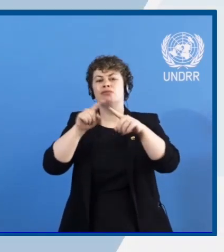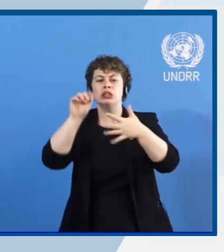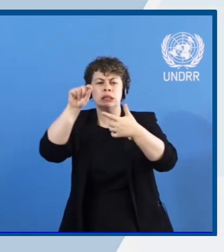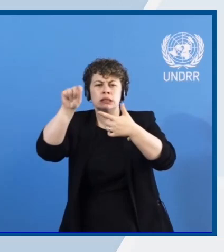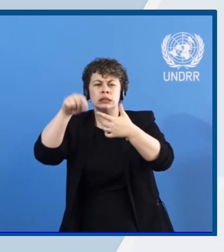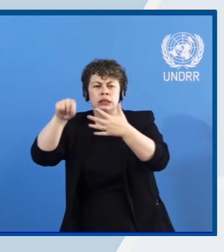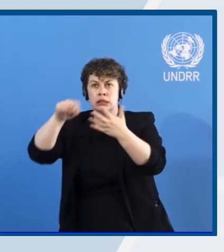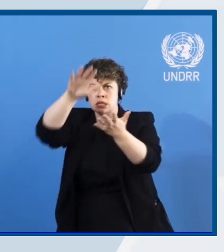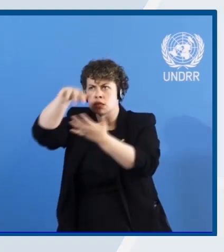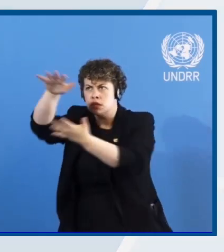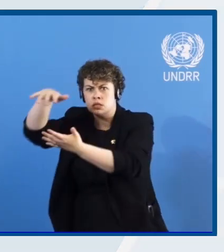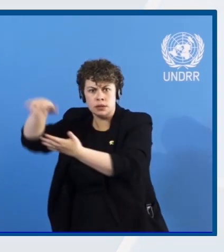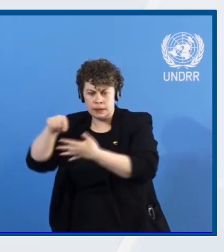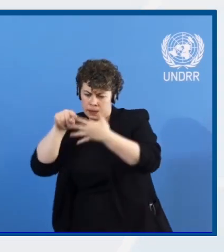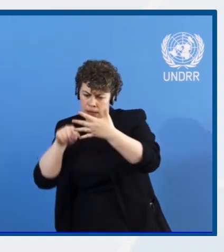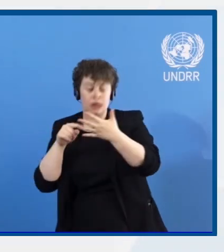assess